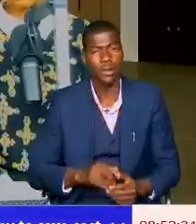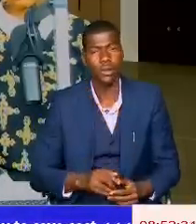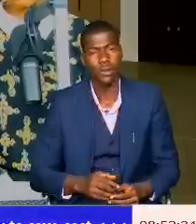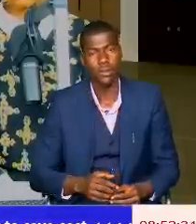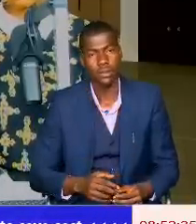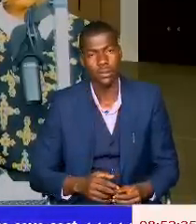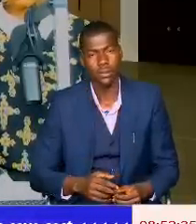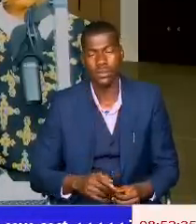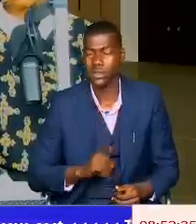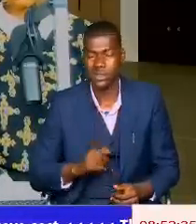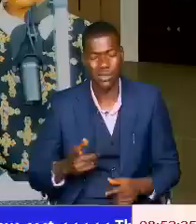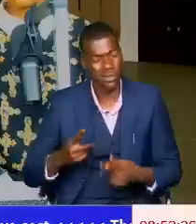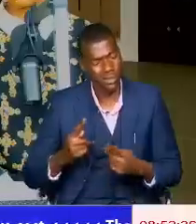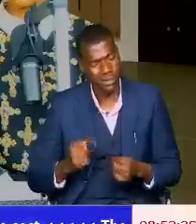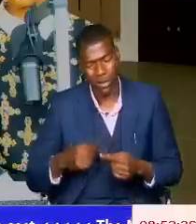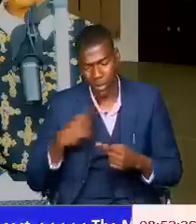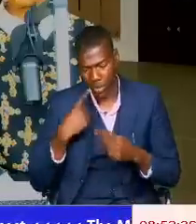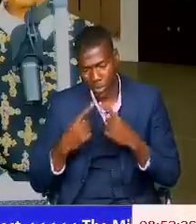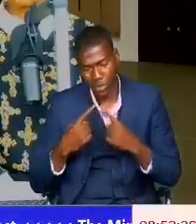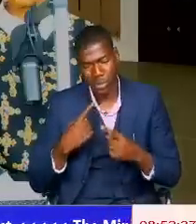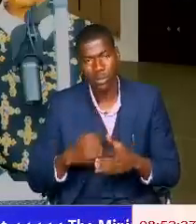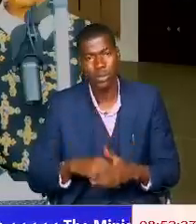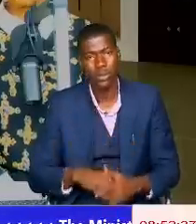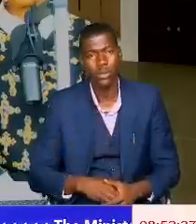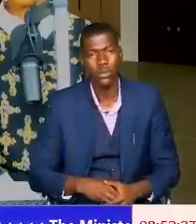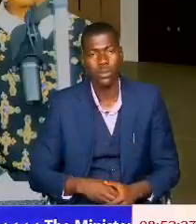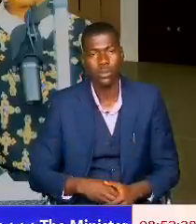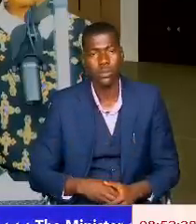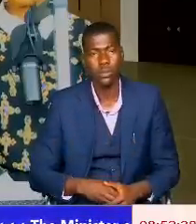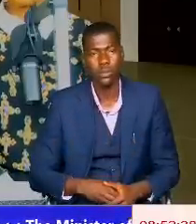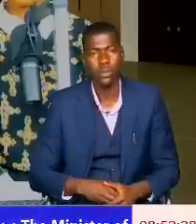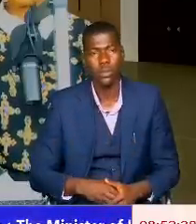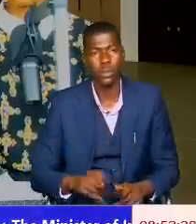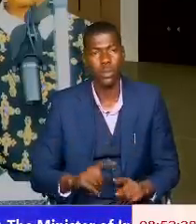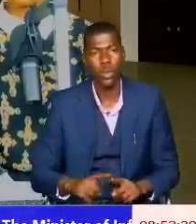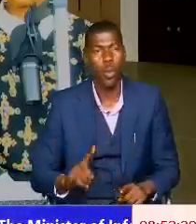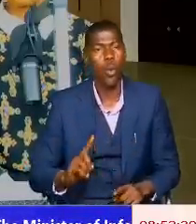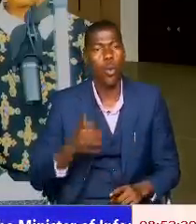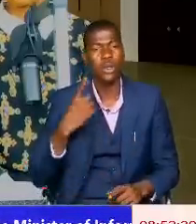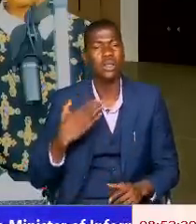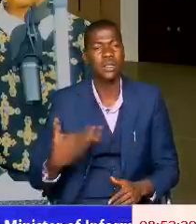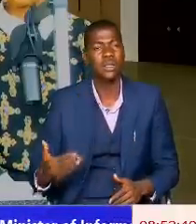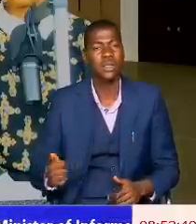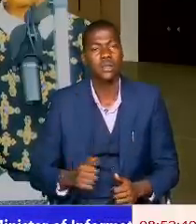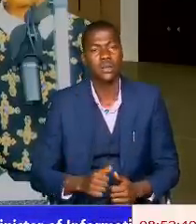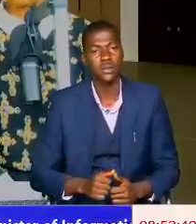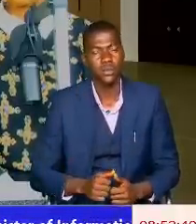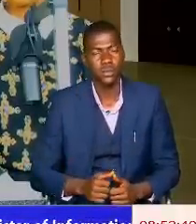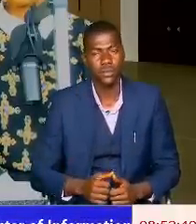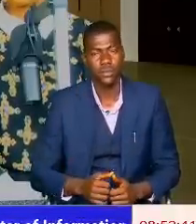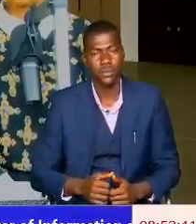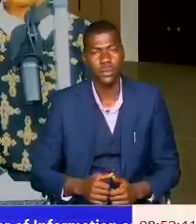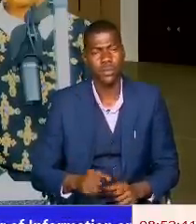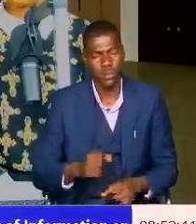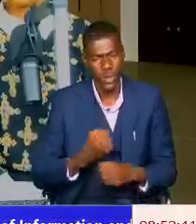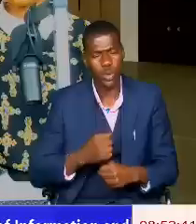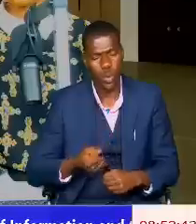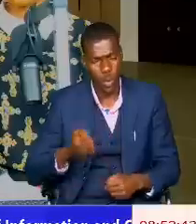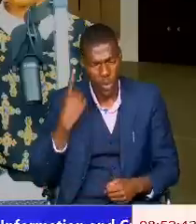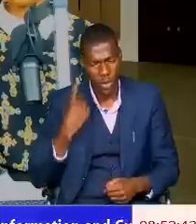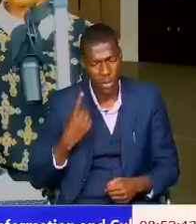Even they try, they talk. But the only thing we go make una understand na after she narrate her story